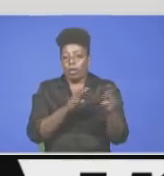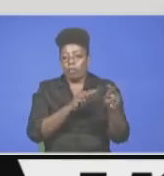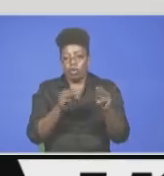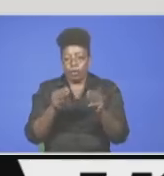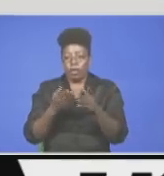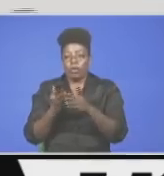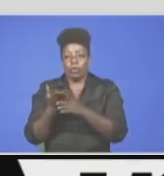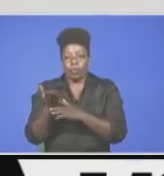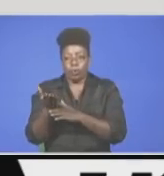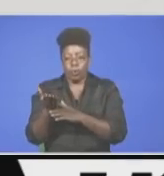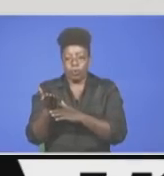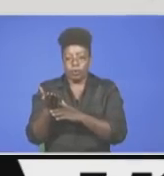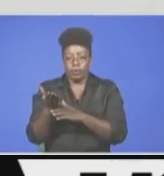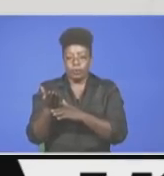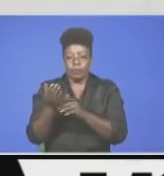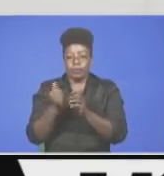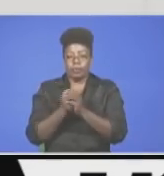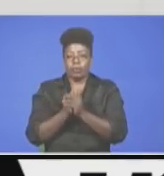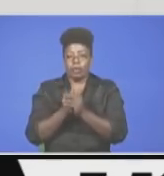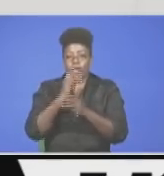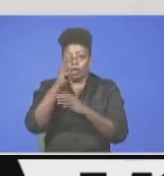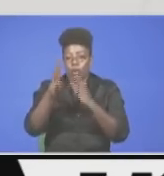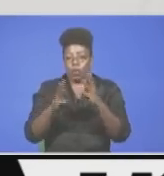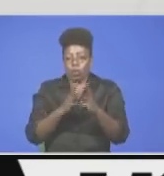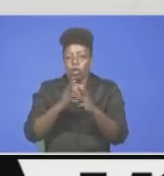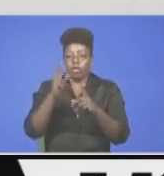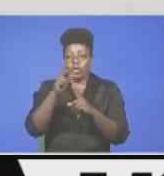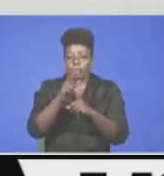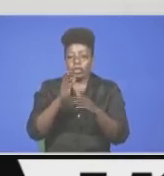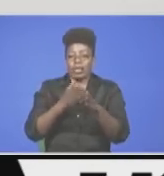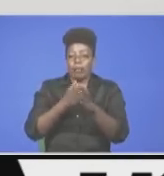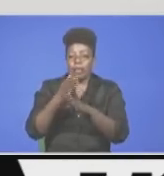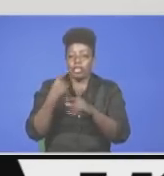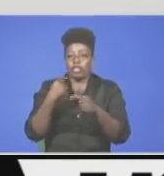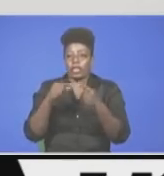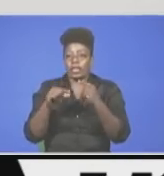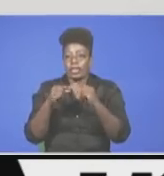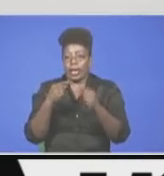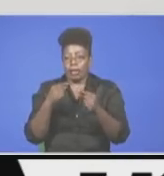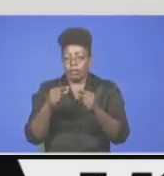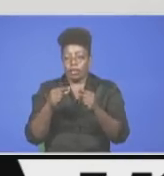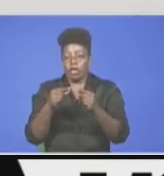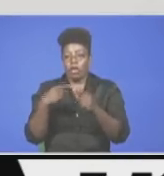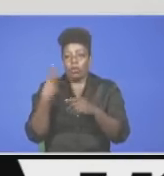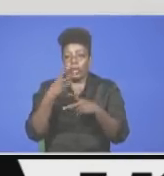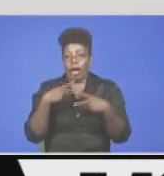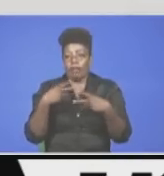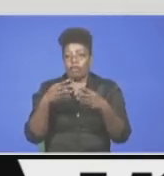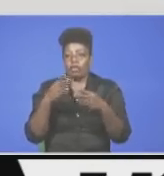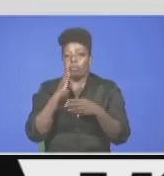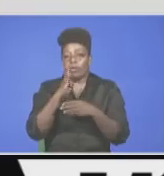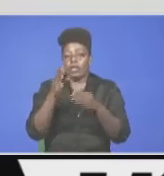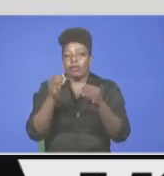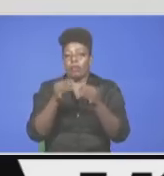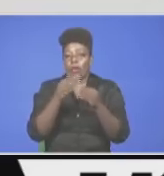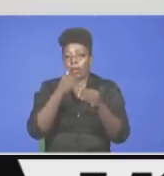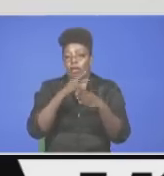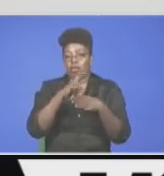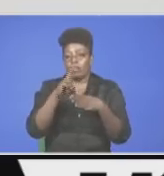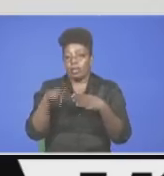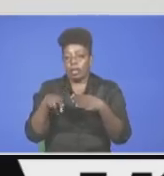straight on through. World Championships, the major games, and what it is, we have to be more now